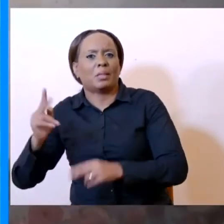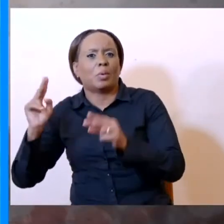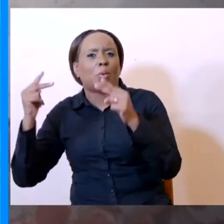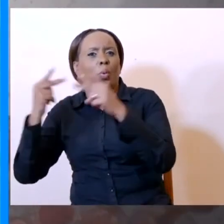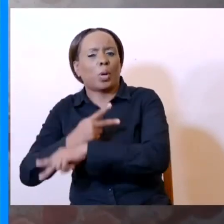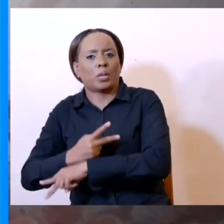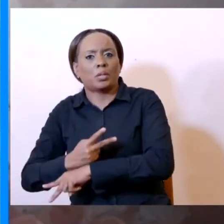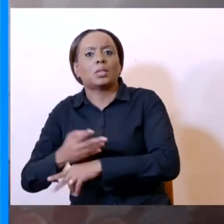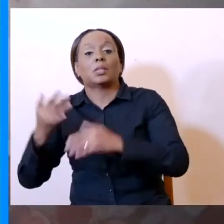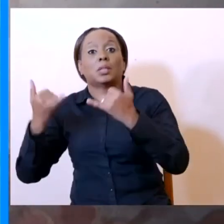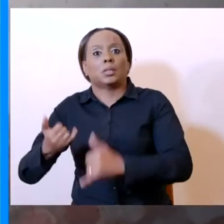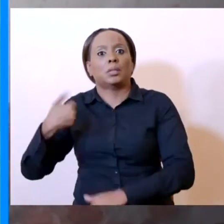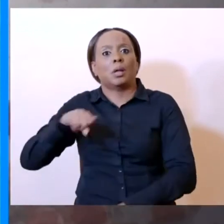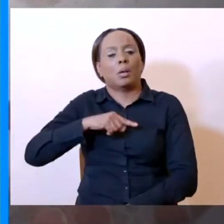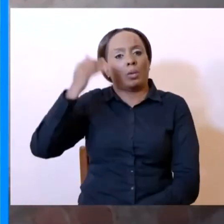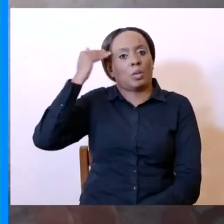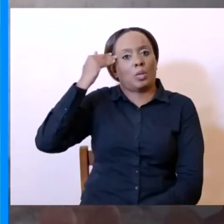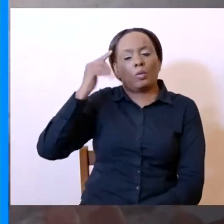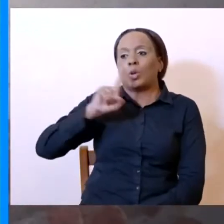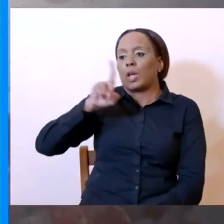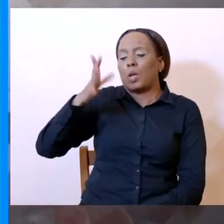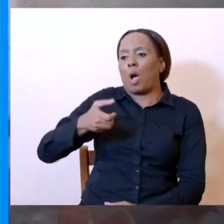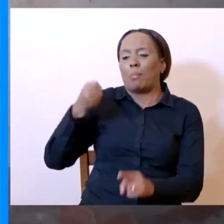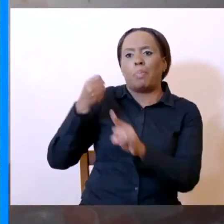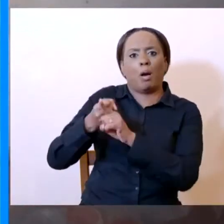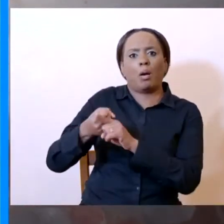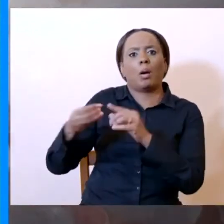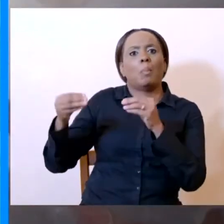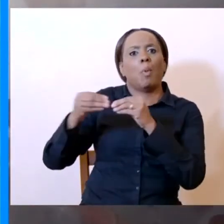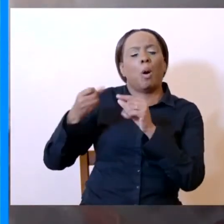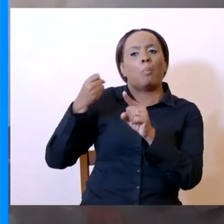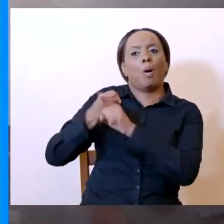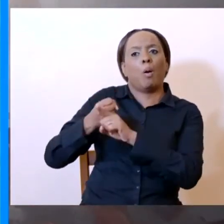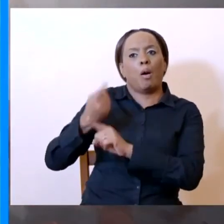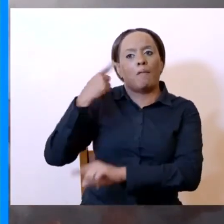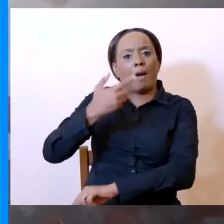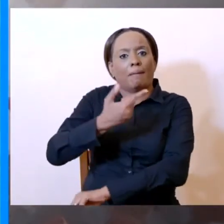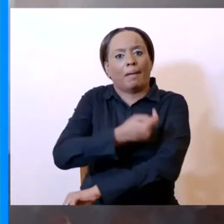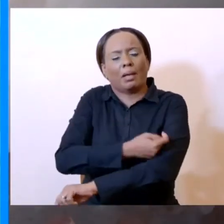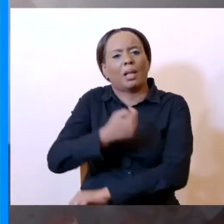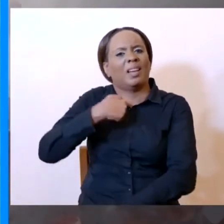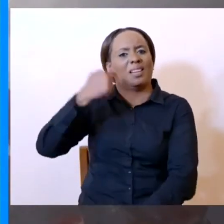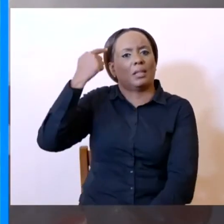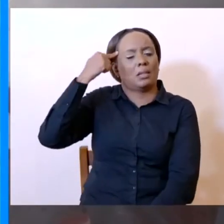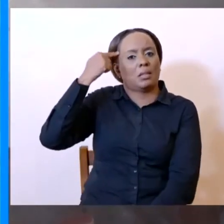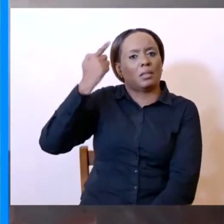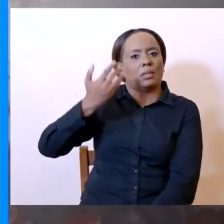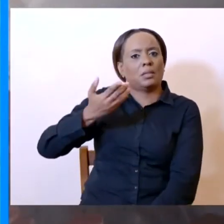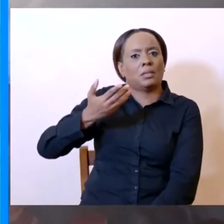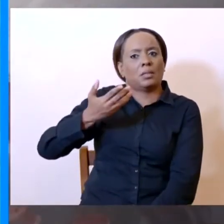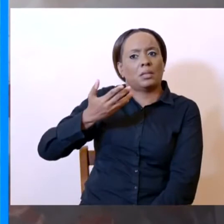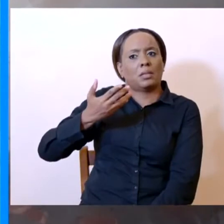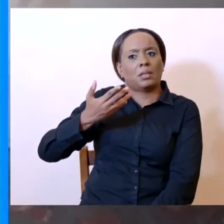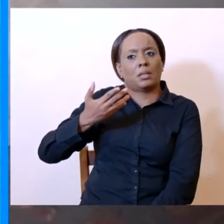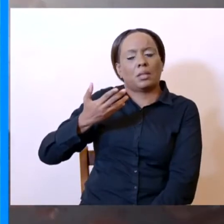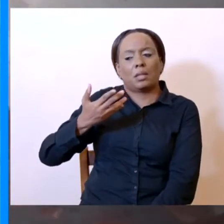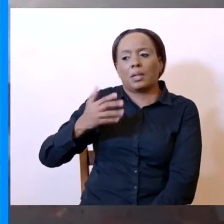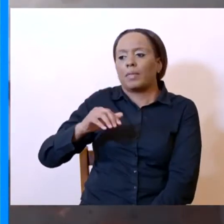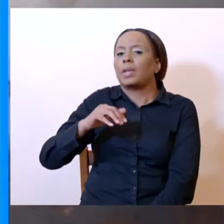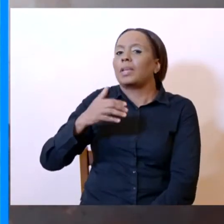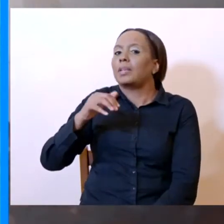a vaccine that is effective in our setting. And therefore, it doesn't negate the South African